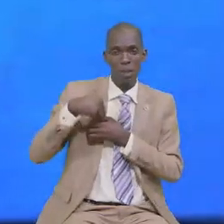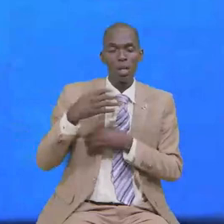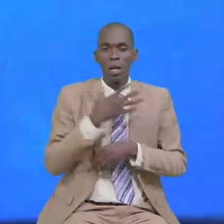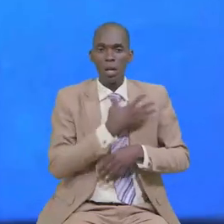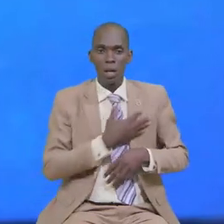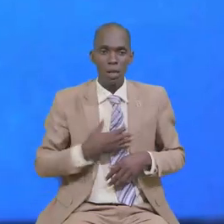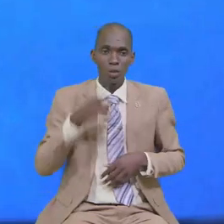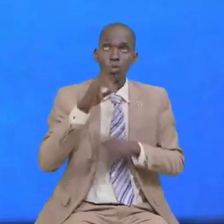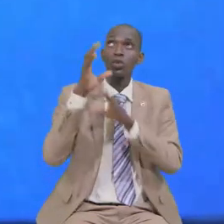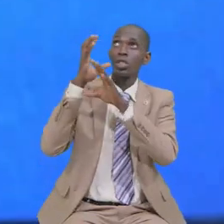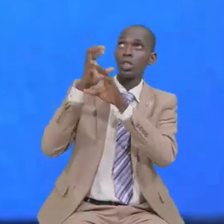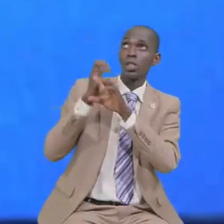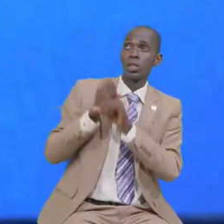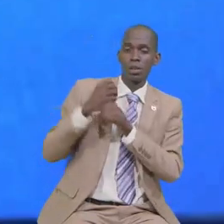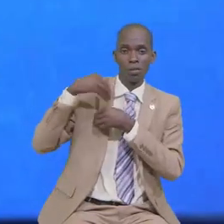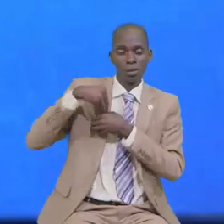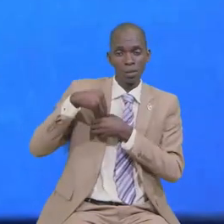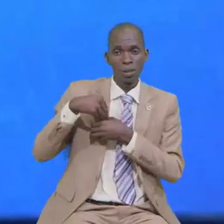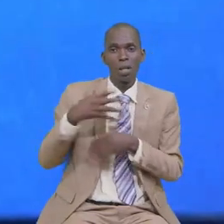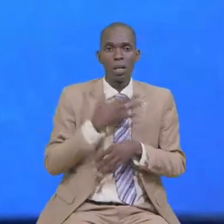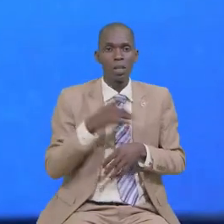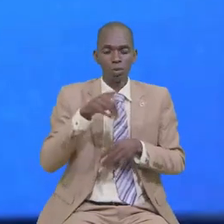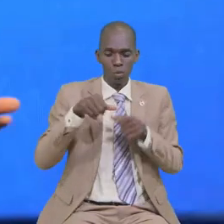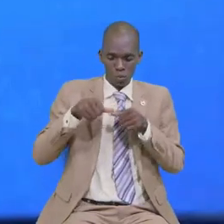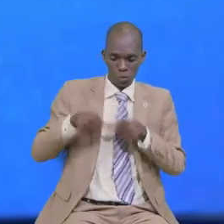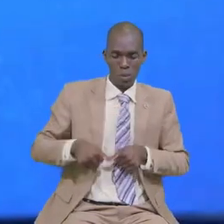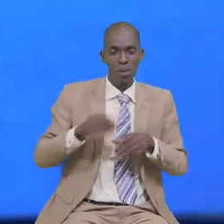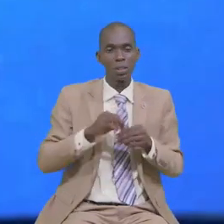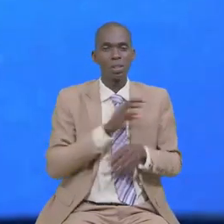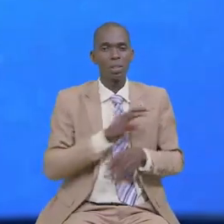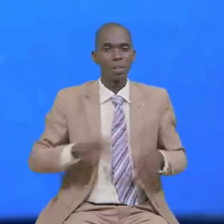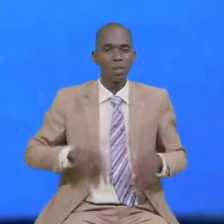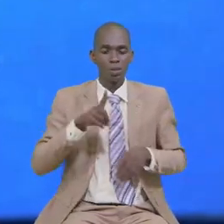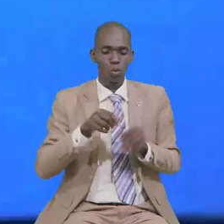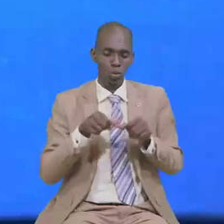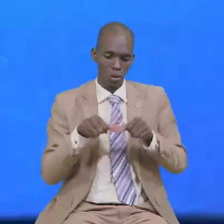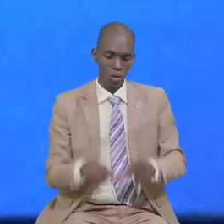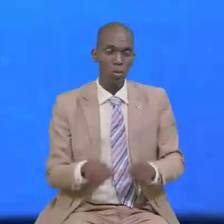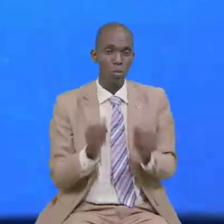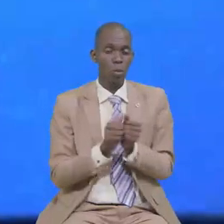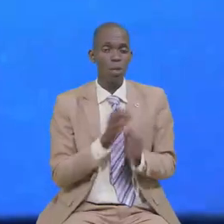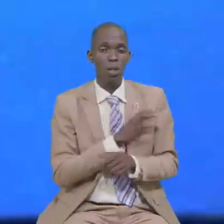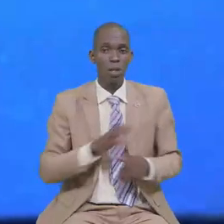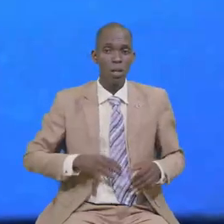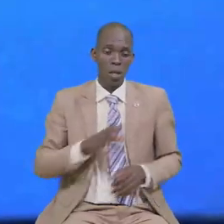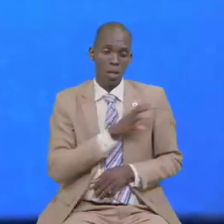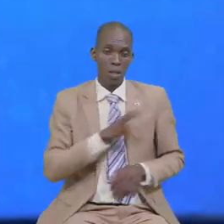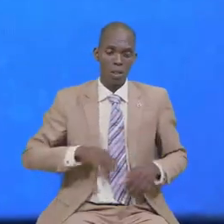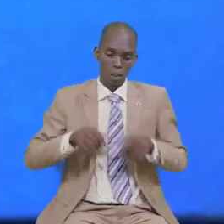him and you abide in him and you stay with him and he stays with